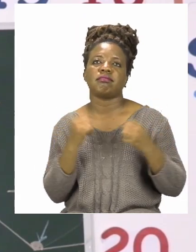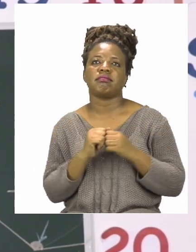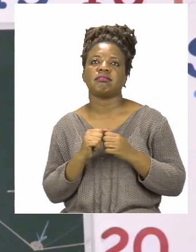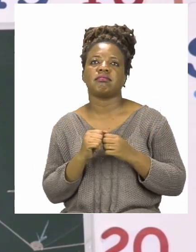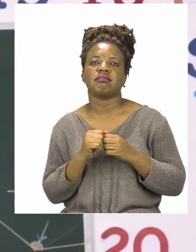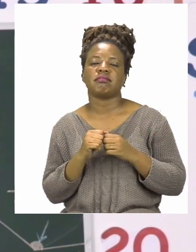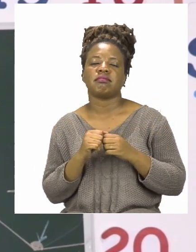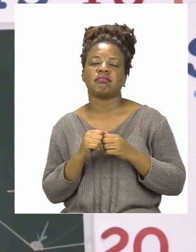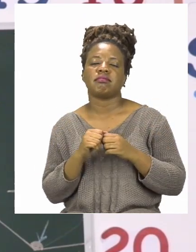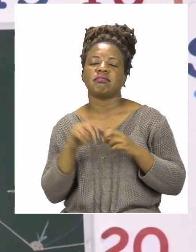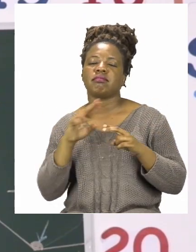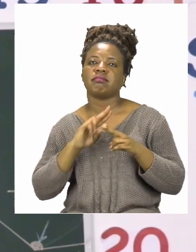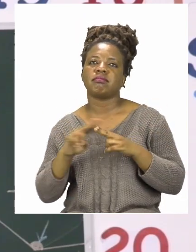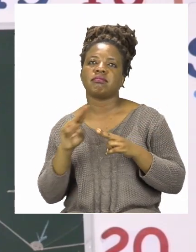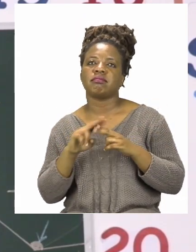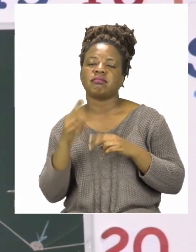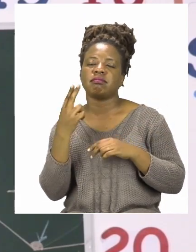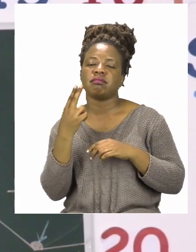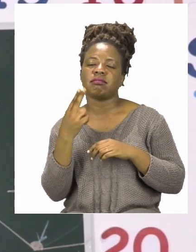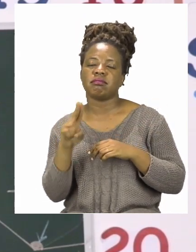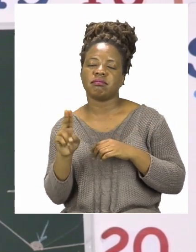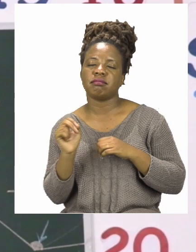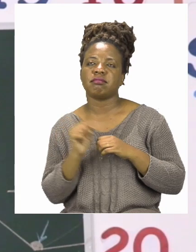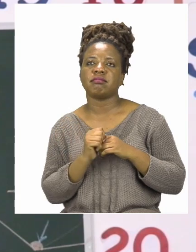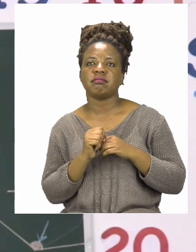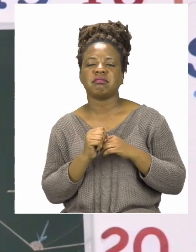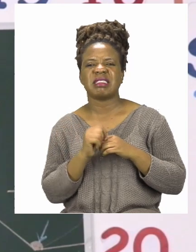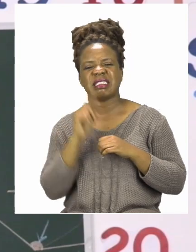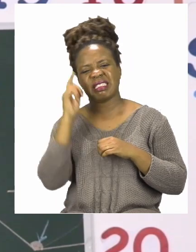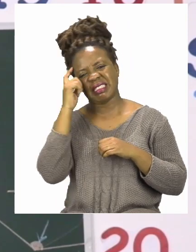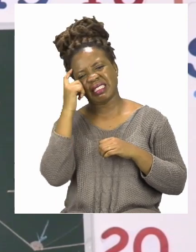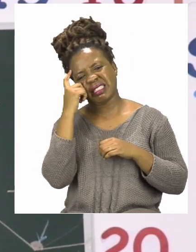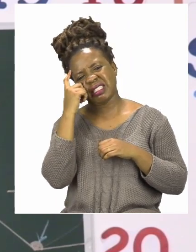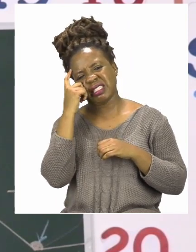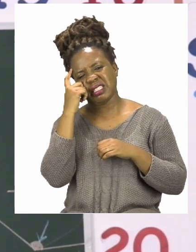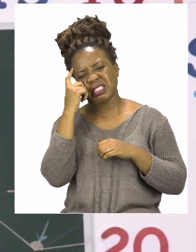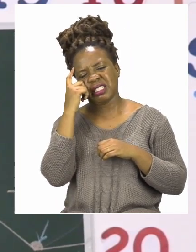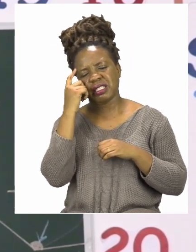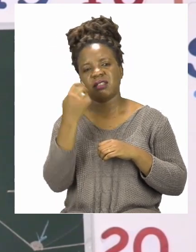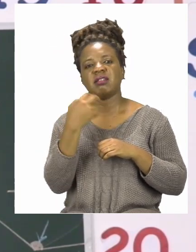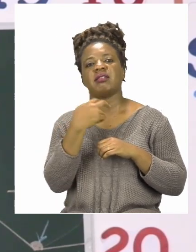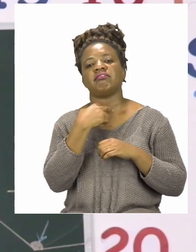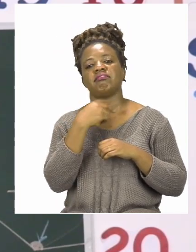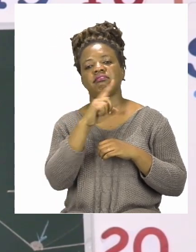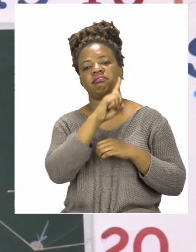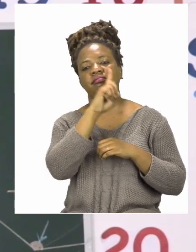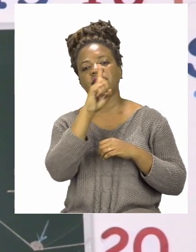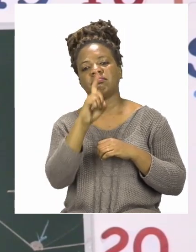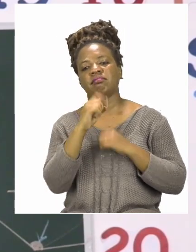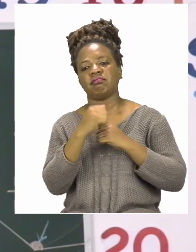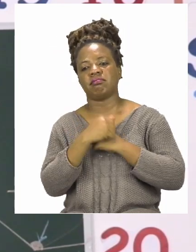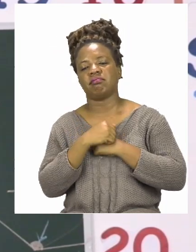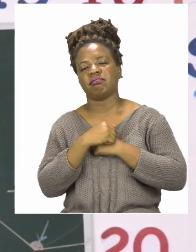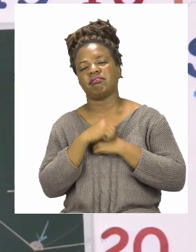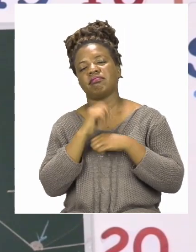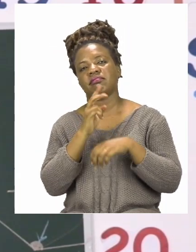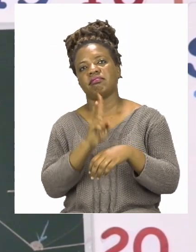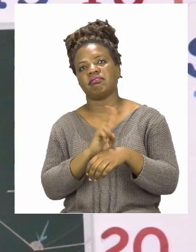time. If you're not sure, you can always ask an adult for help. I will see you soon after the advert break.